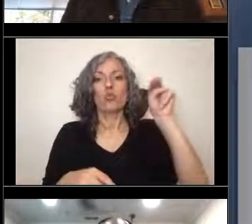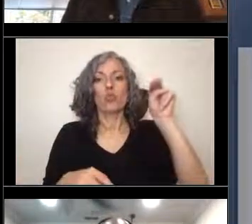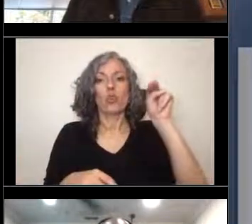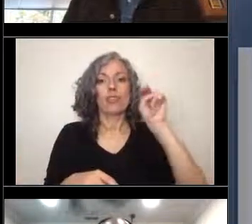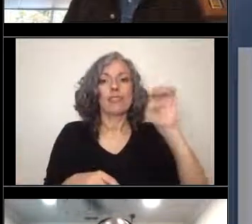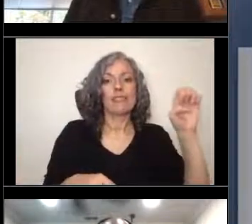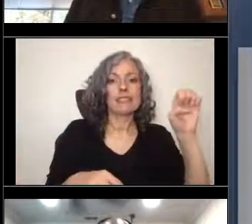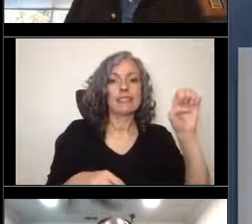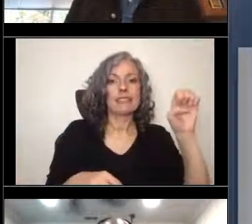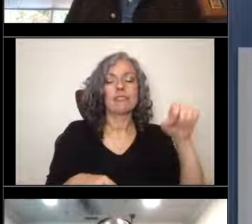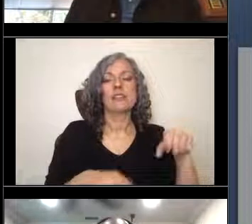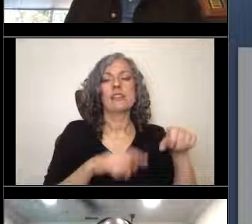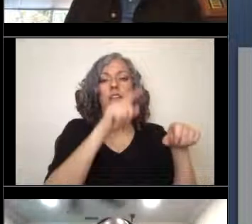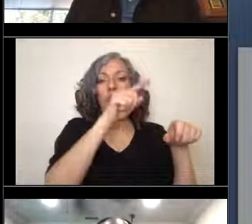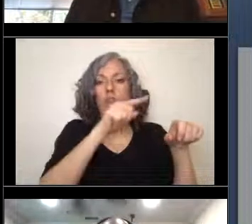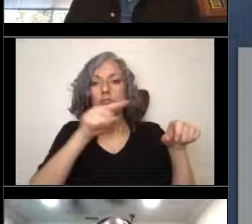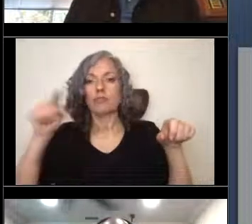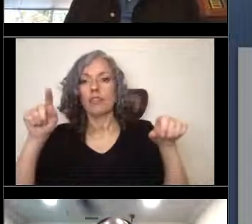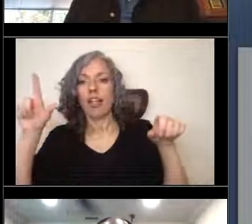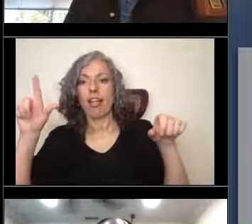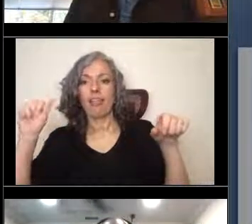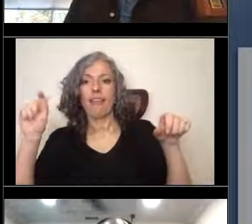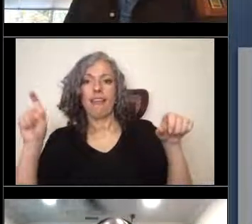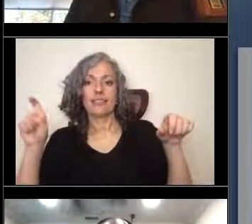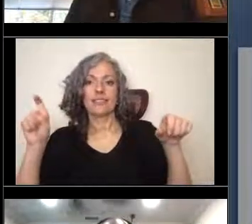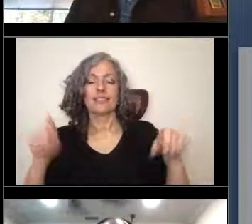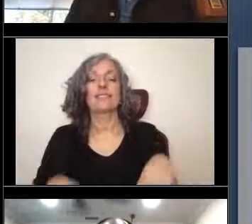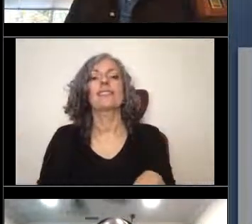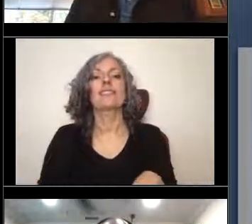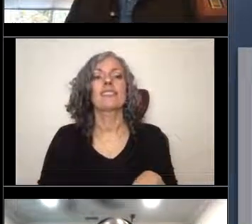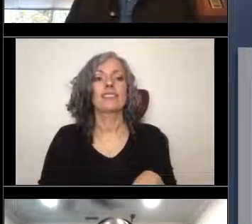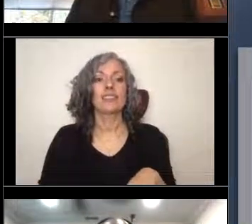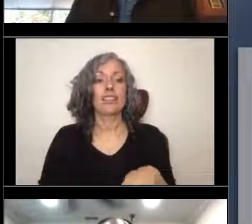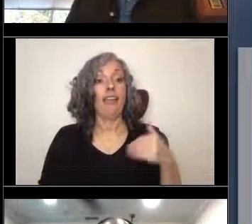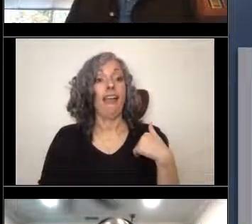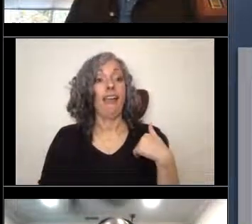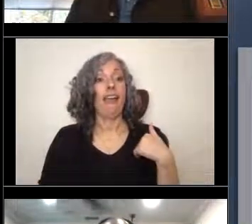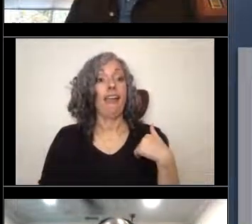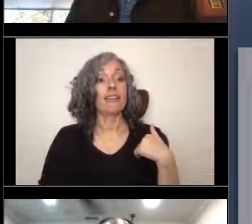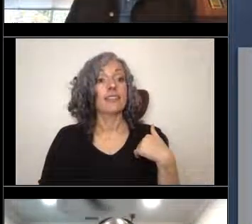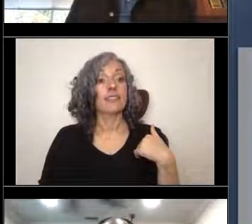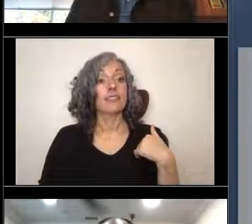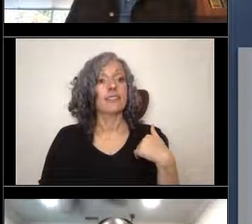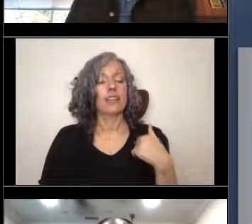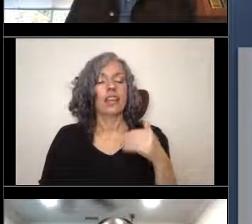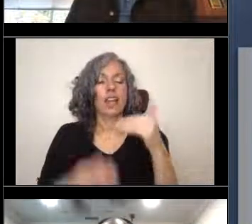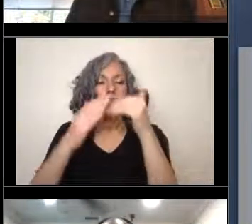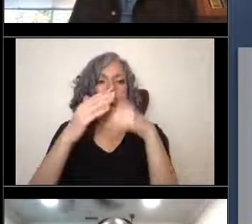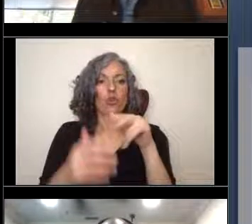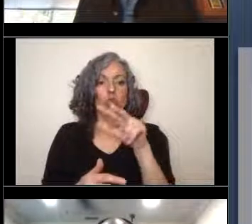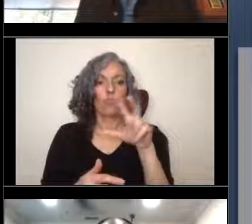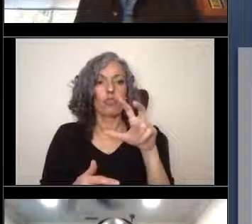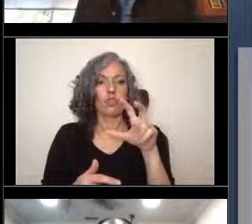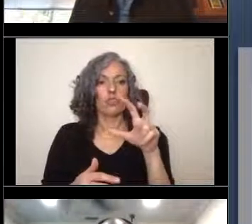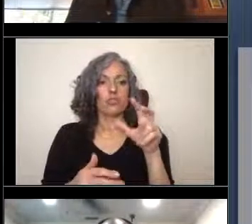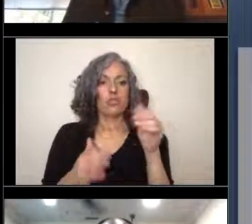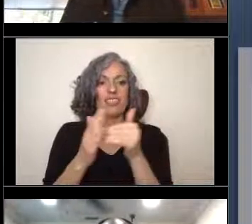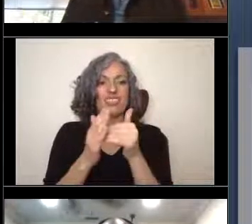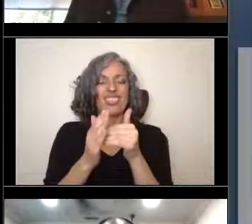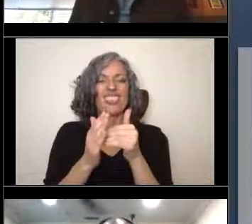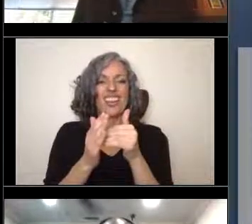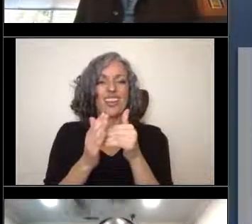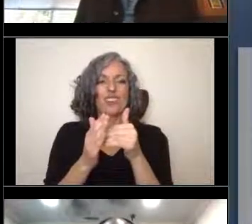on up to LAX. Alturas, California has a population of just under 3,000 residents. LAX has over 10 times